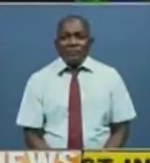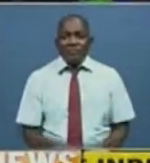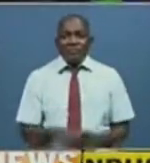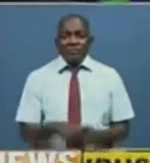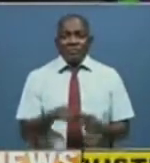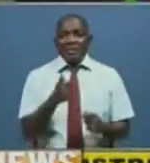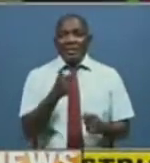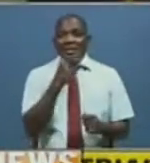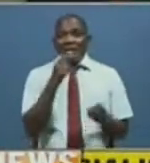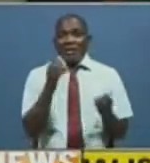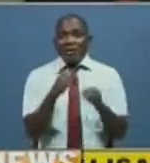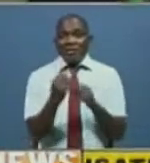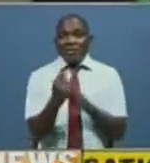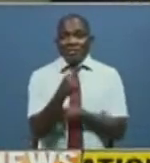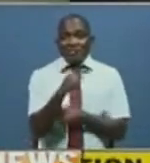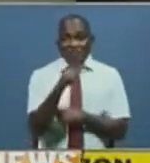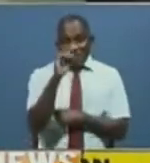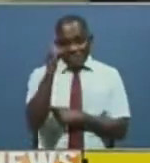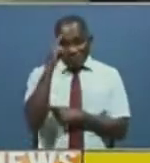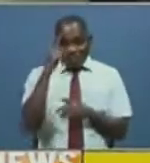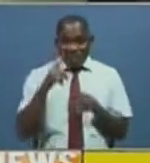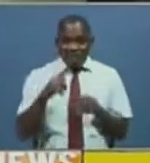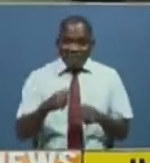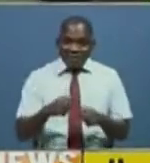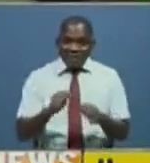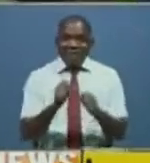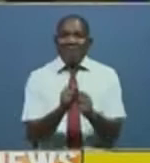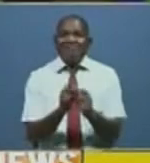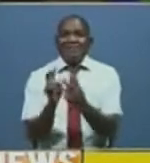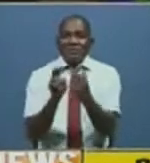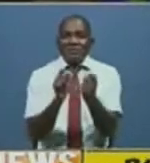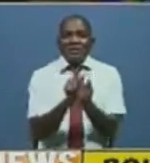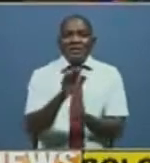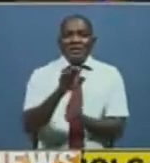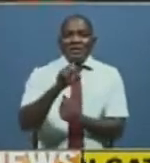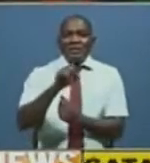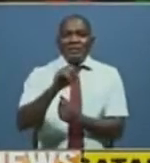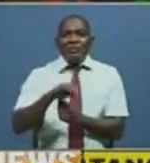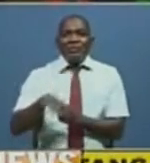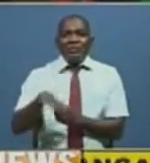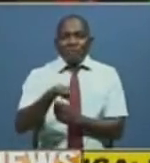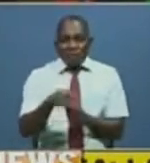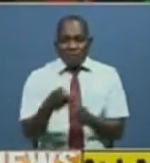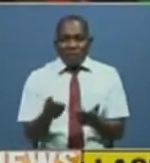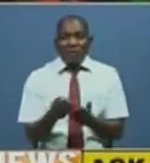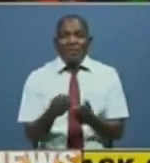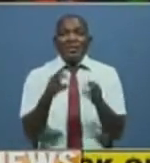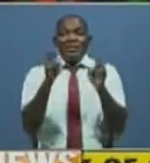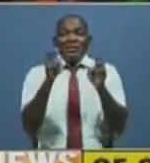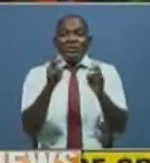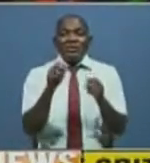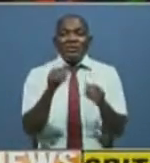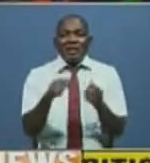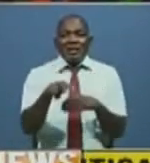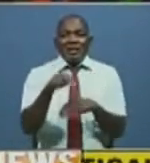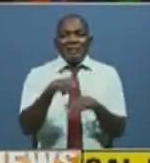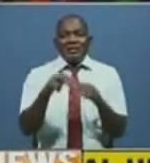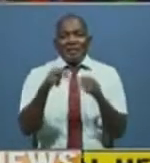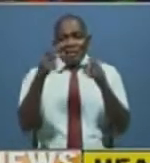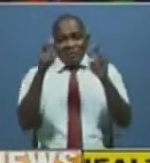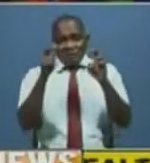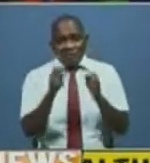Jubilee House meeting forms part of government's effort to engage civil society organizations, CSOs, on matters of national